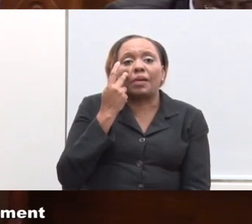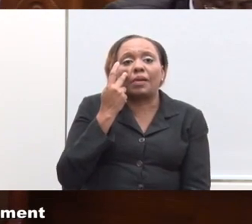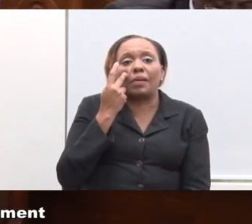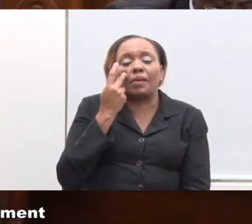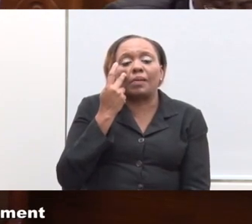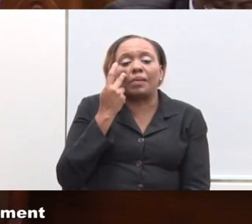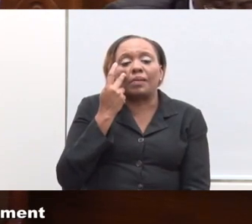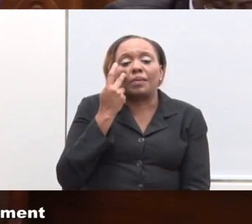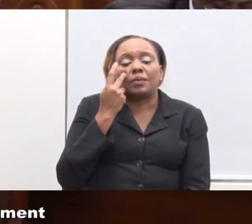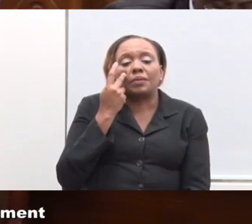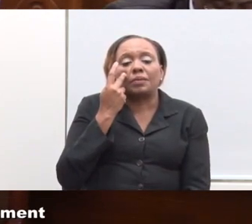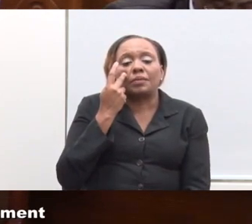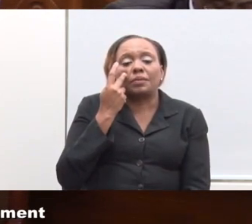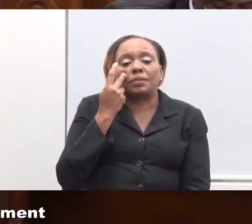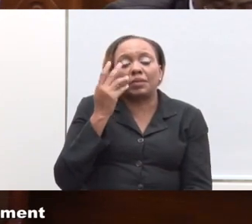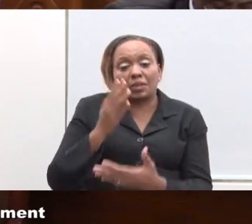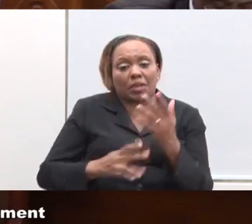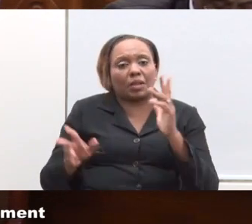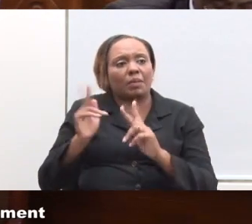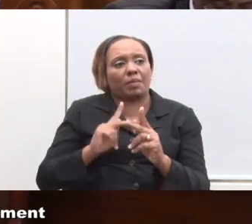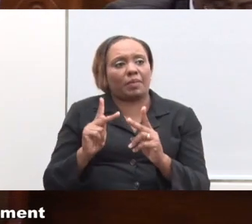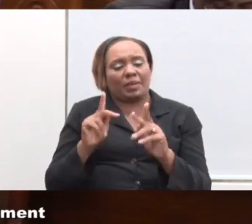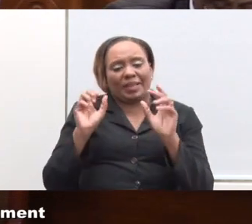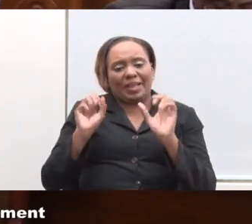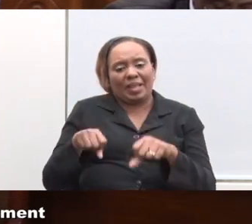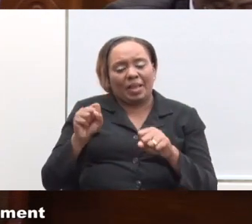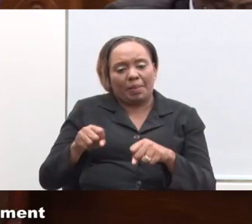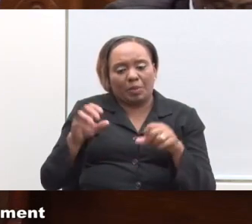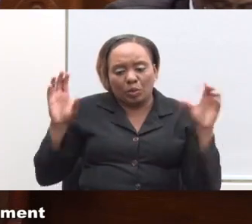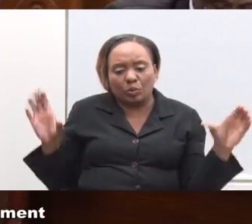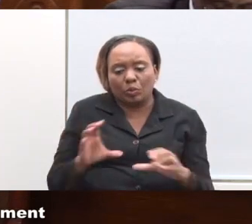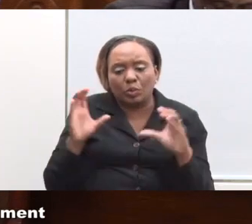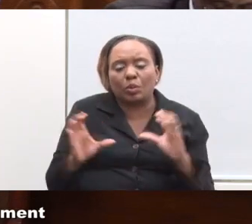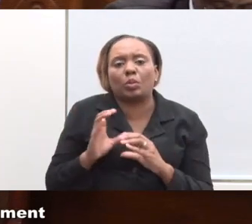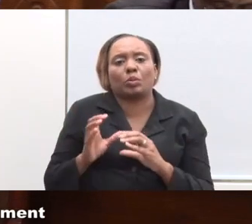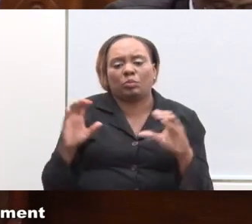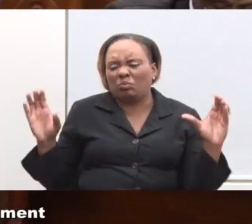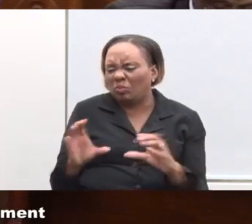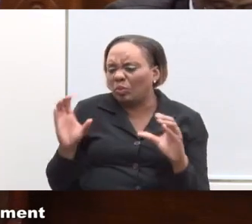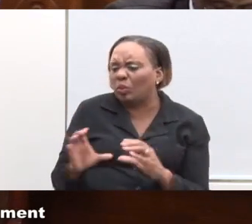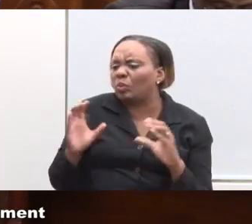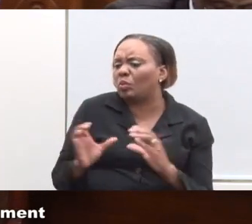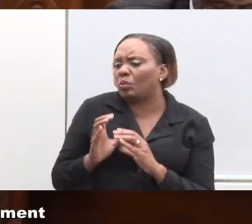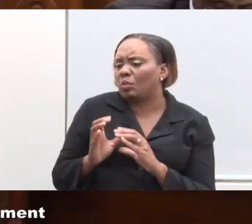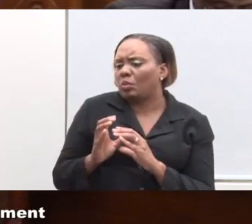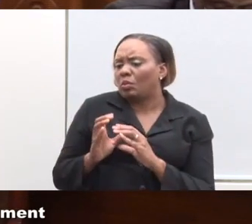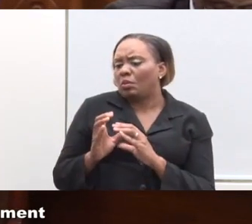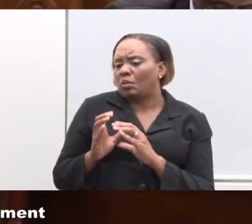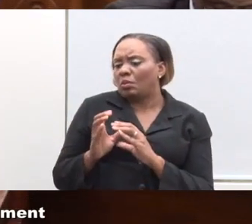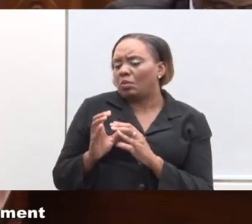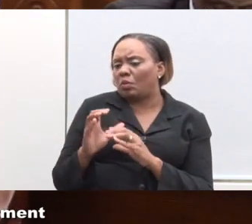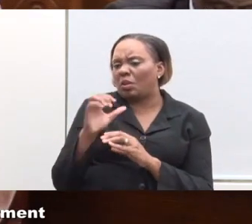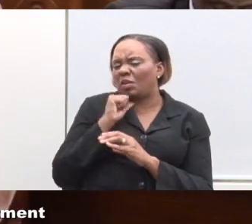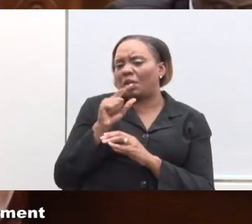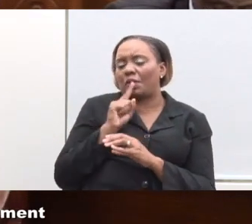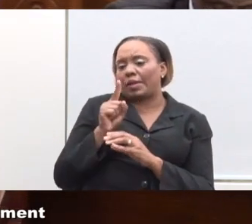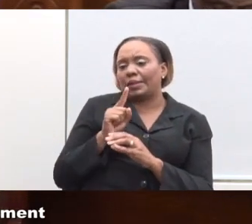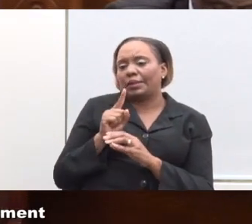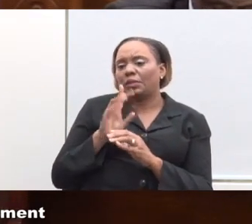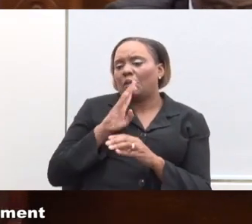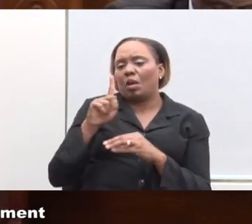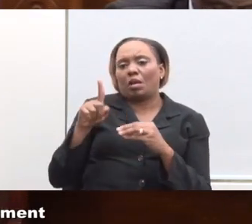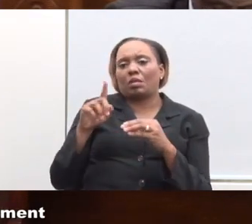be able to do things that they might not otherwise be able to do were we not dealing with a cooperative banking sector, as